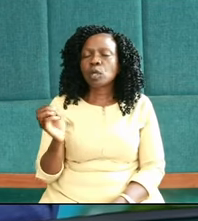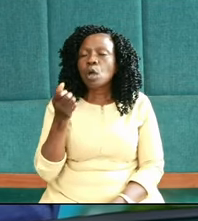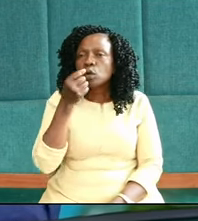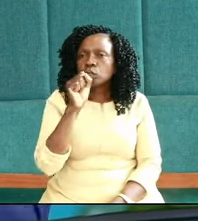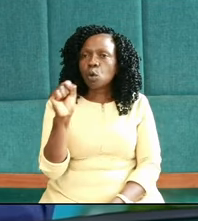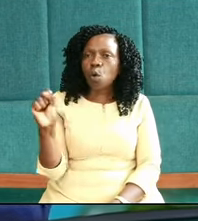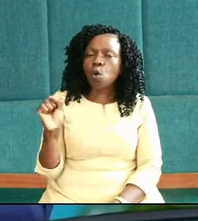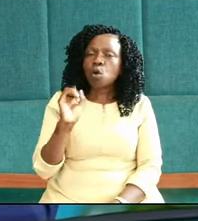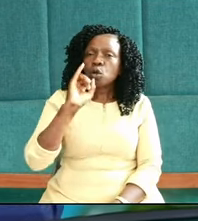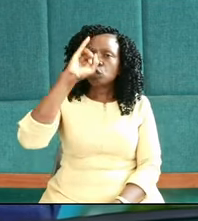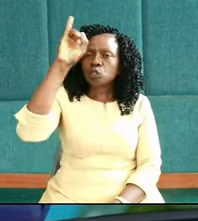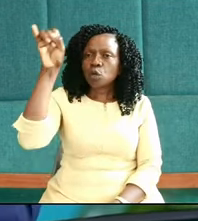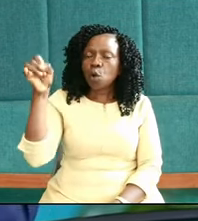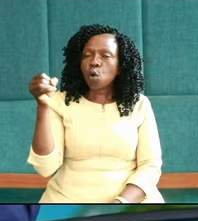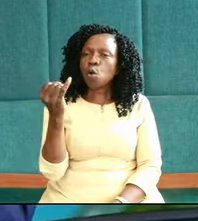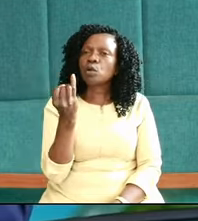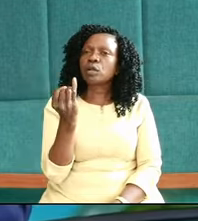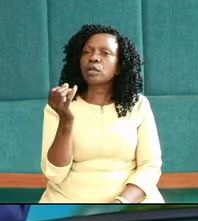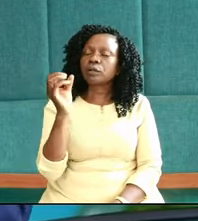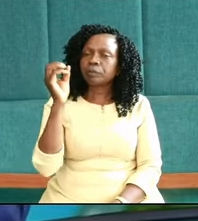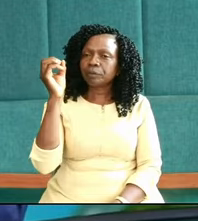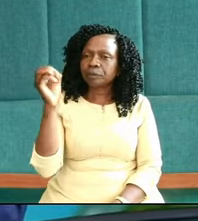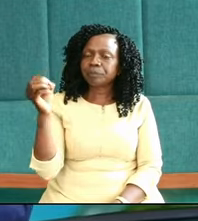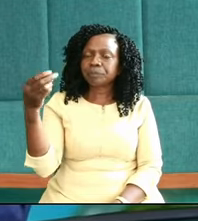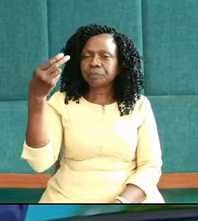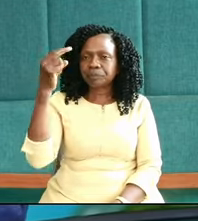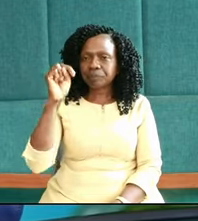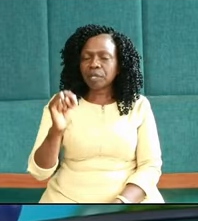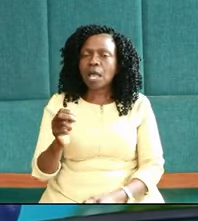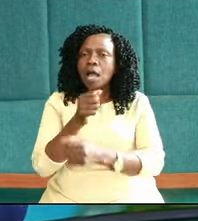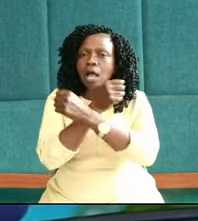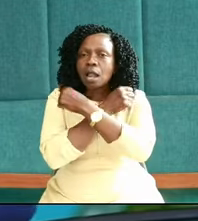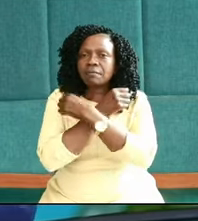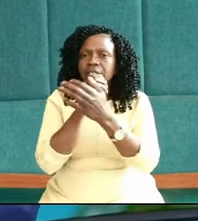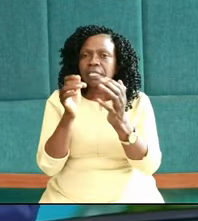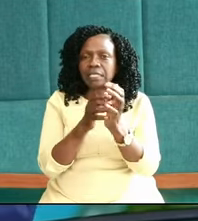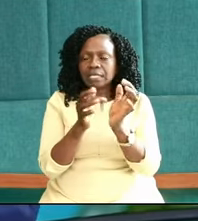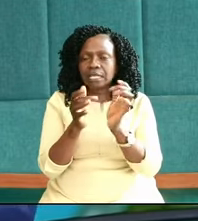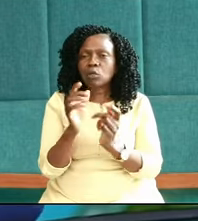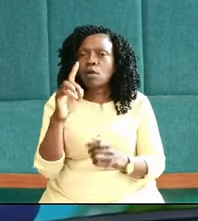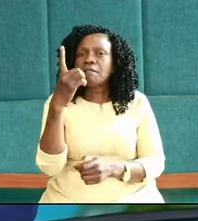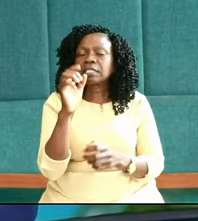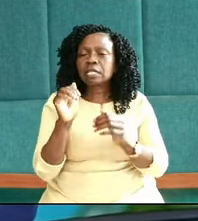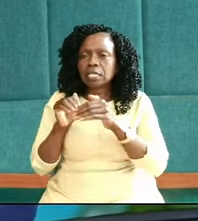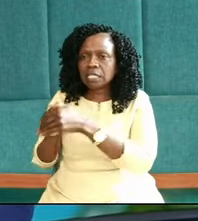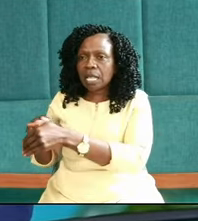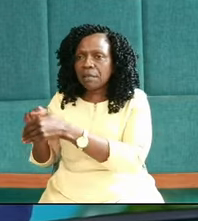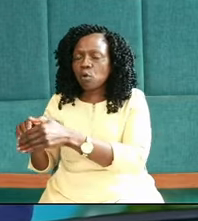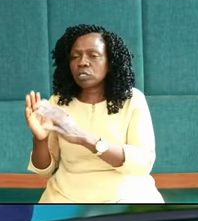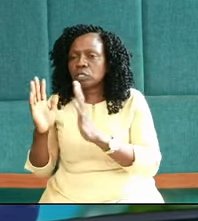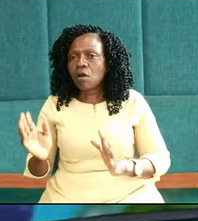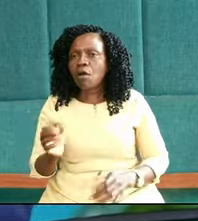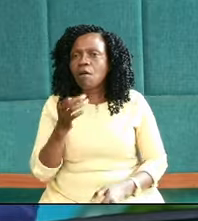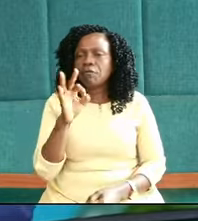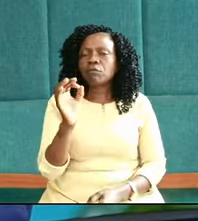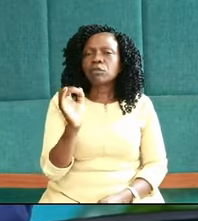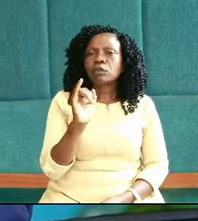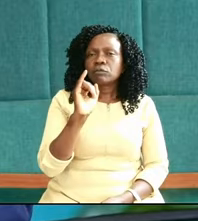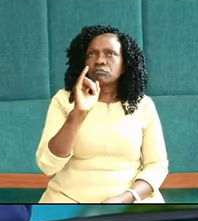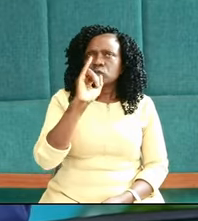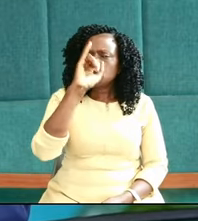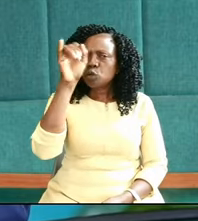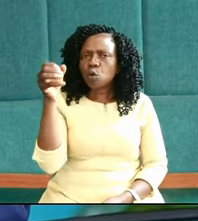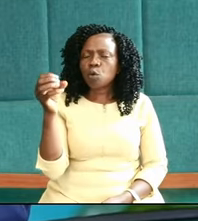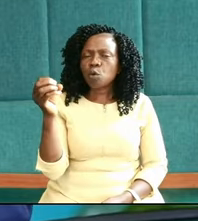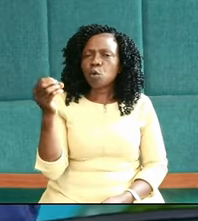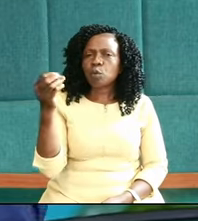So John loved Jesus and Andrew. They were first disciples of John the